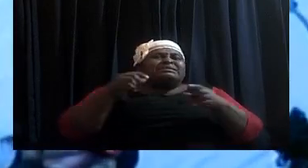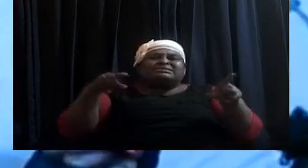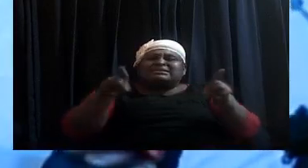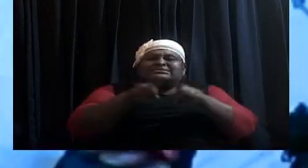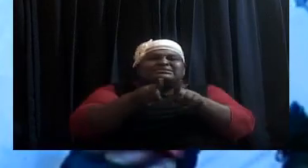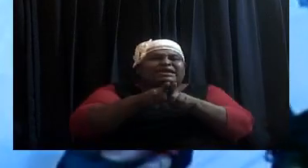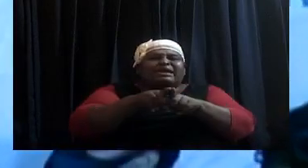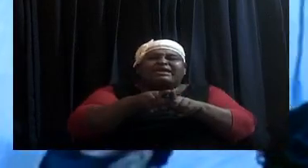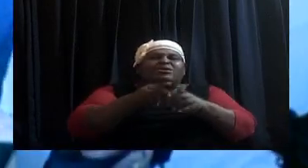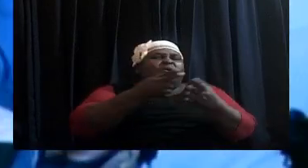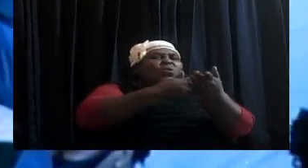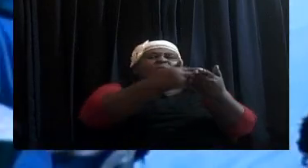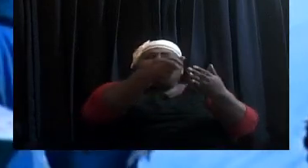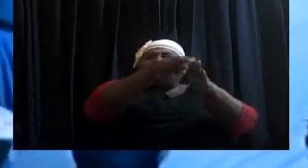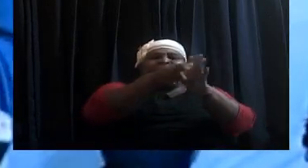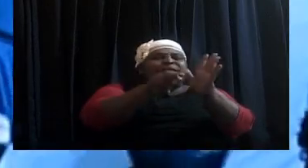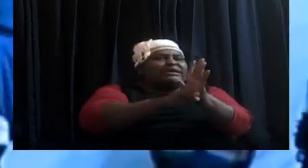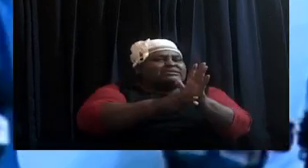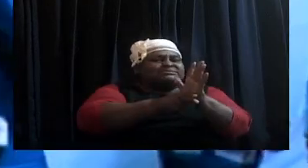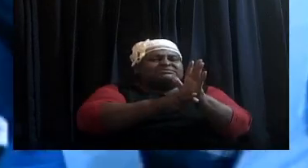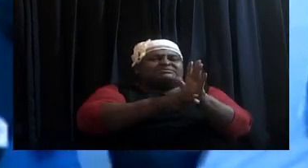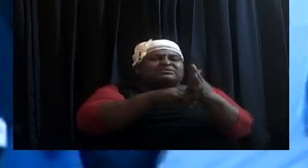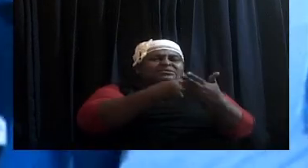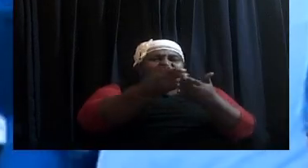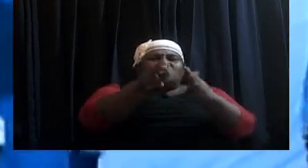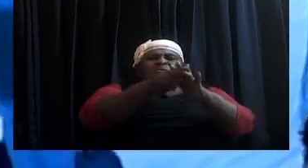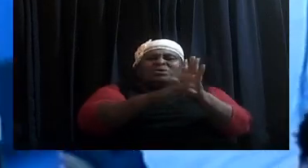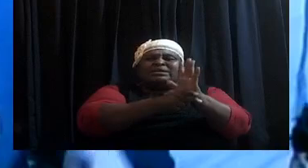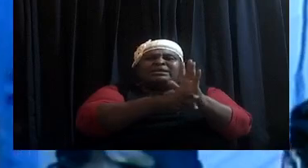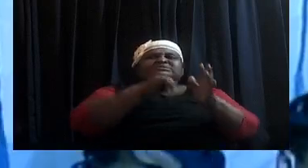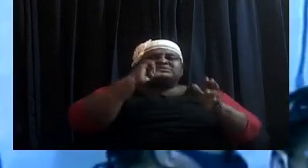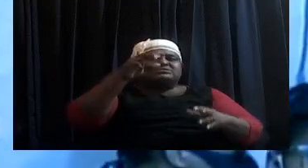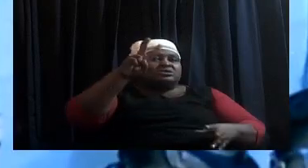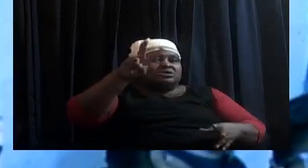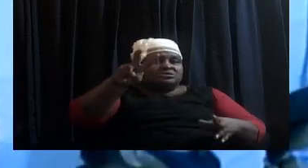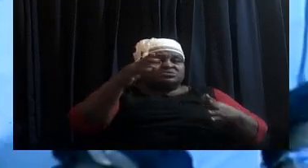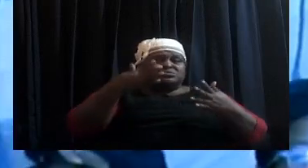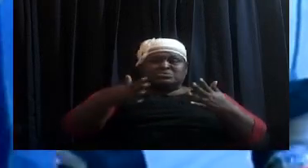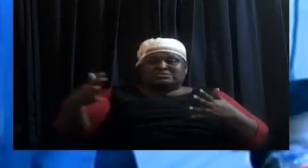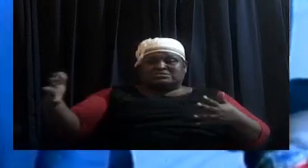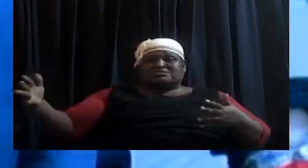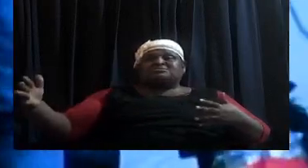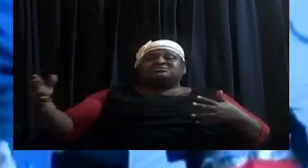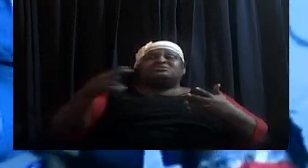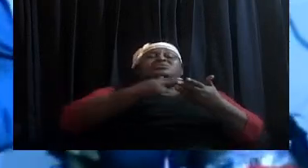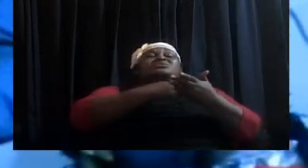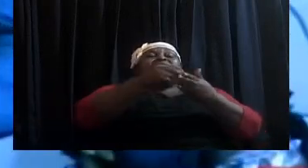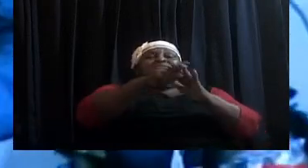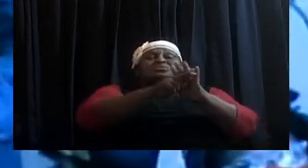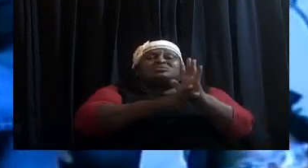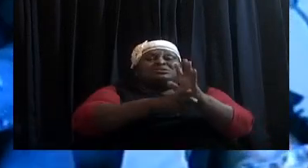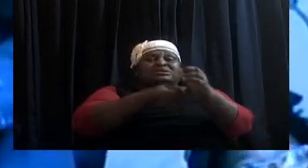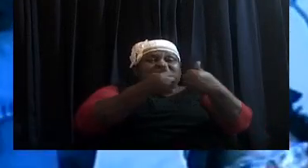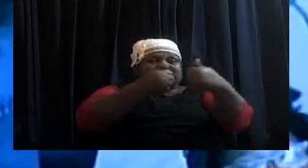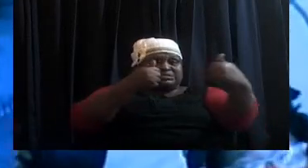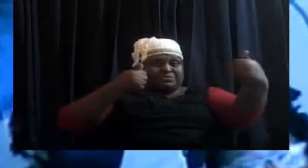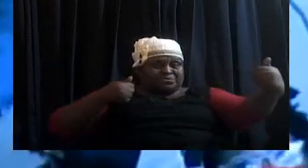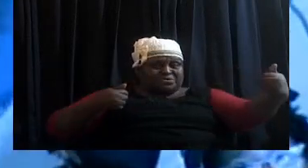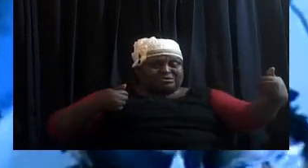It is like holiness. Holiness is two things. Holiness is